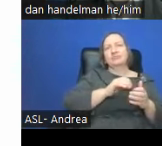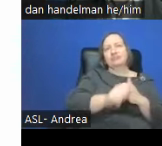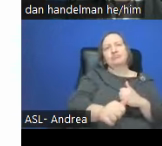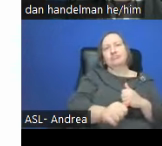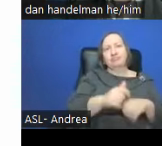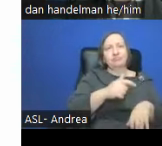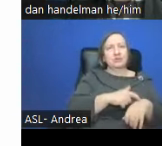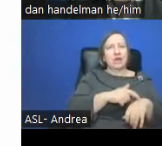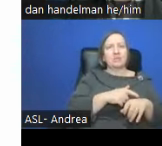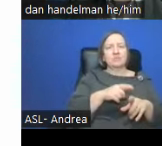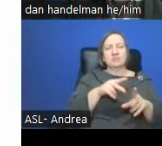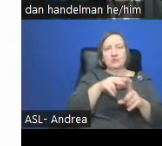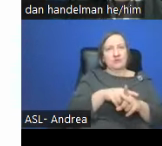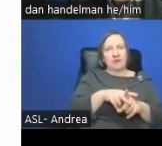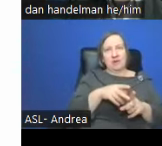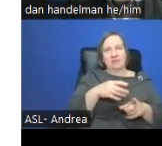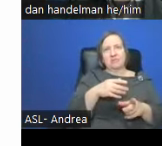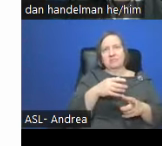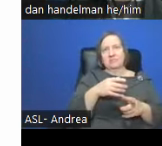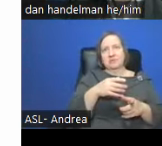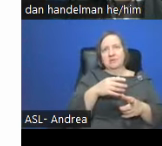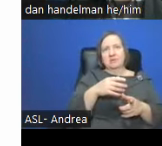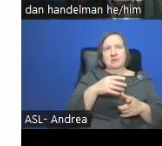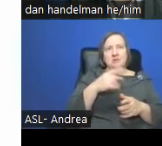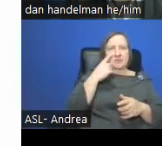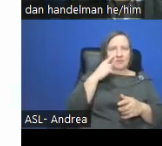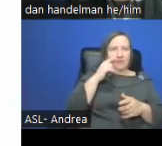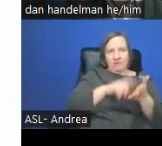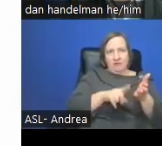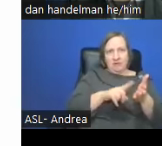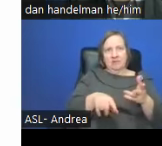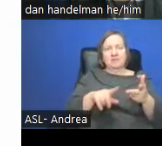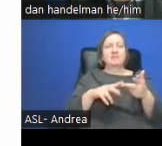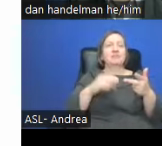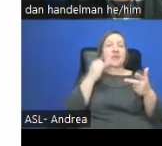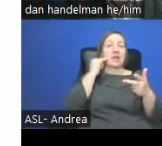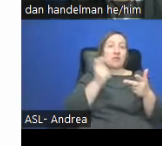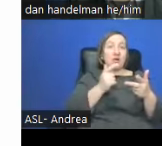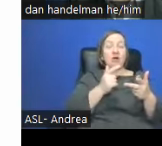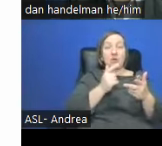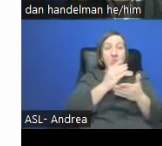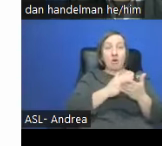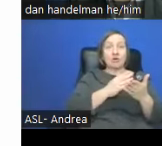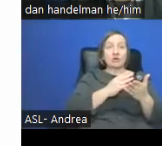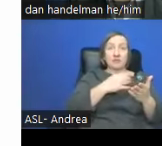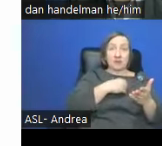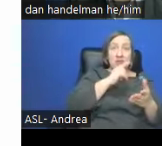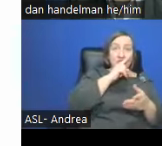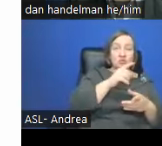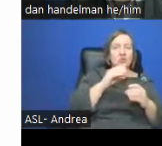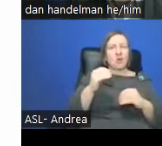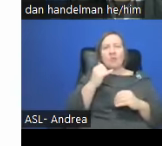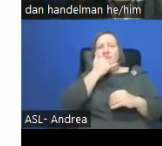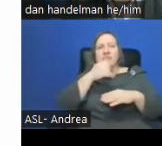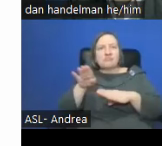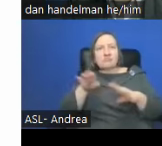timeline to files reference. 3, even if all aspects of the complaint were true, no act of misconduct would have occurred or it